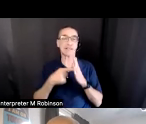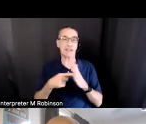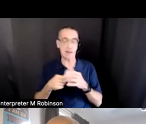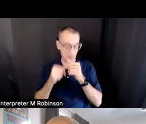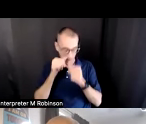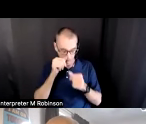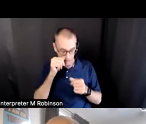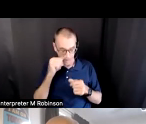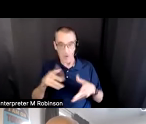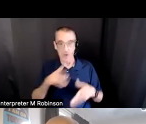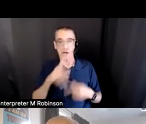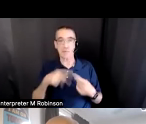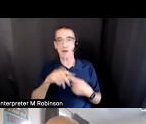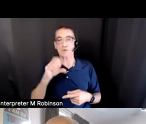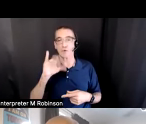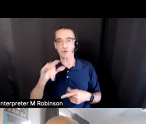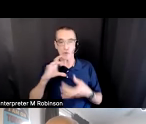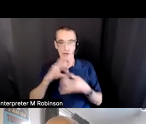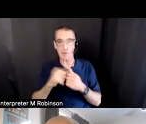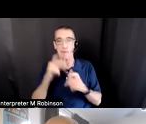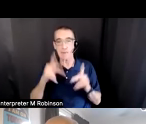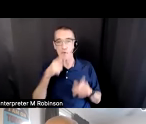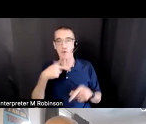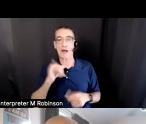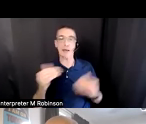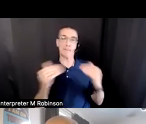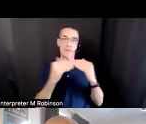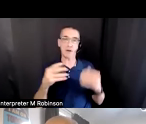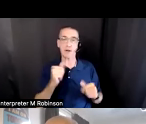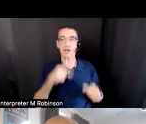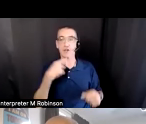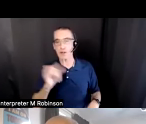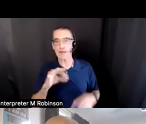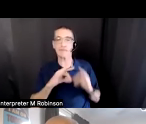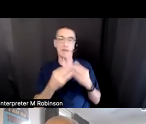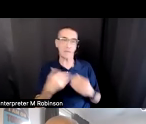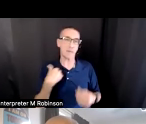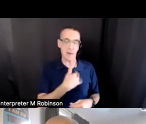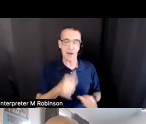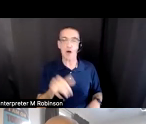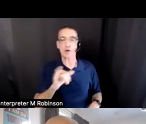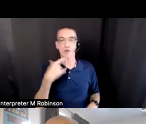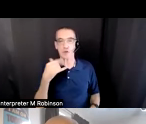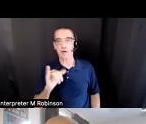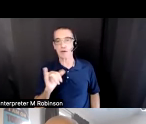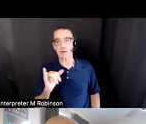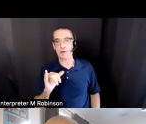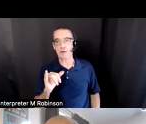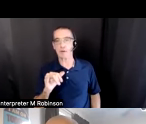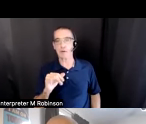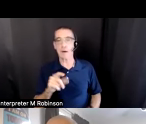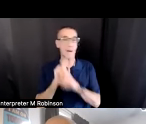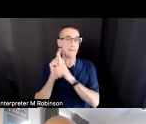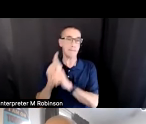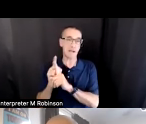we've already talked about social connections with people can look like peers. It can look like family members. It can also look like a mentor.